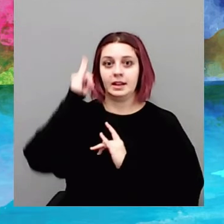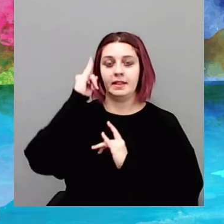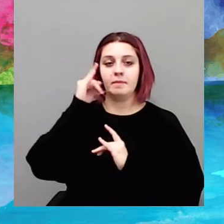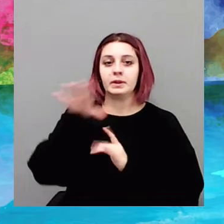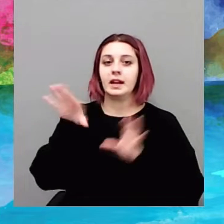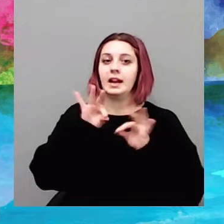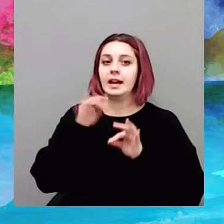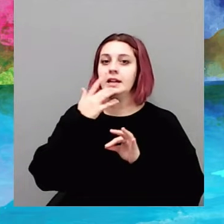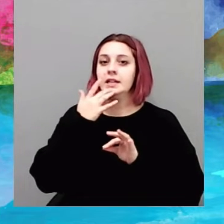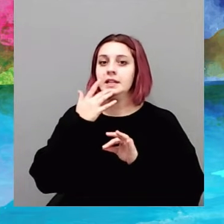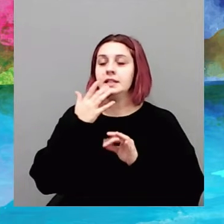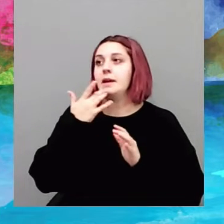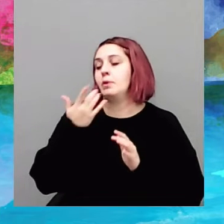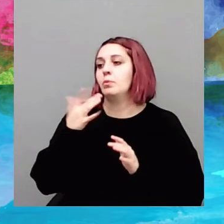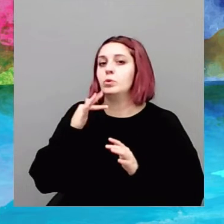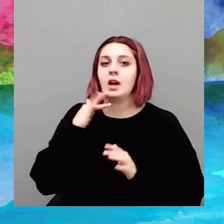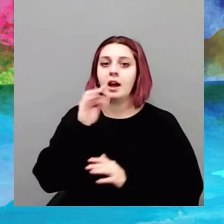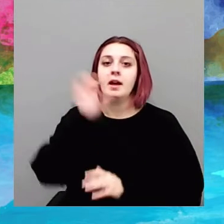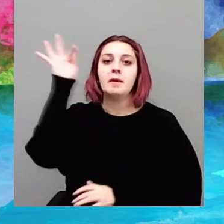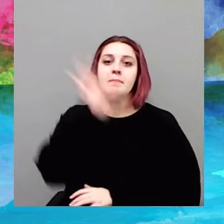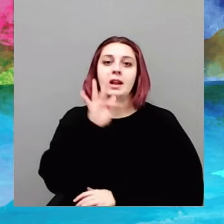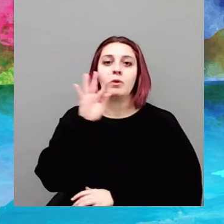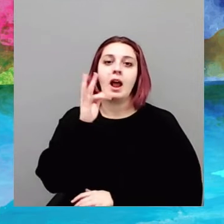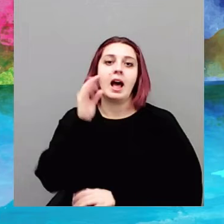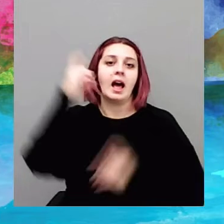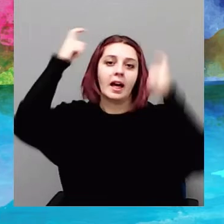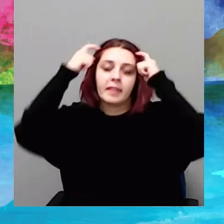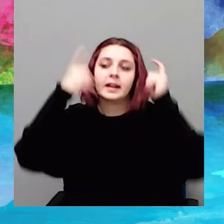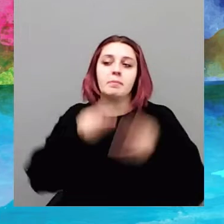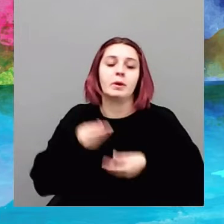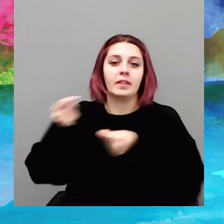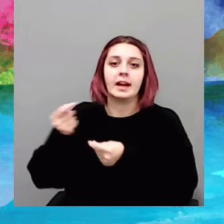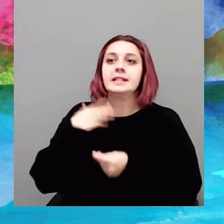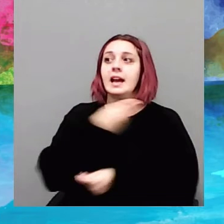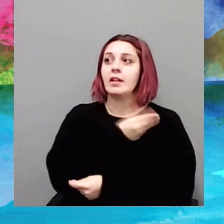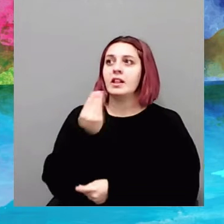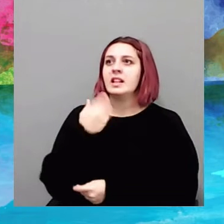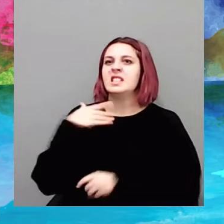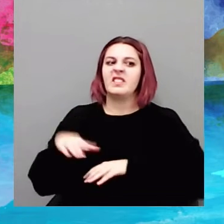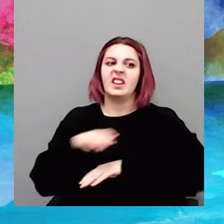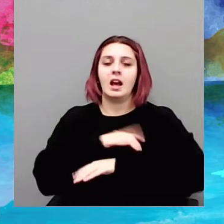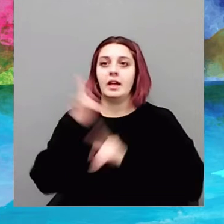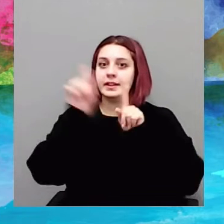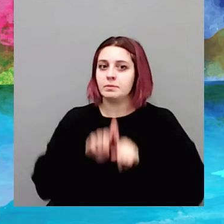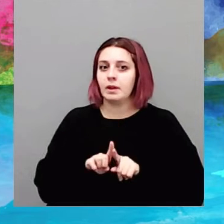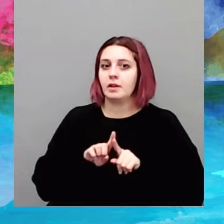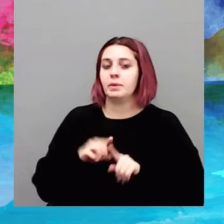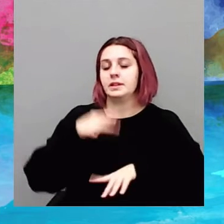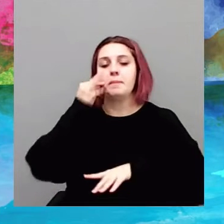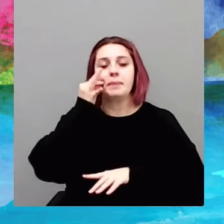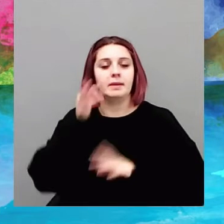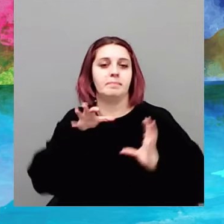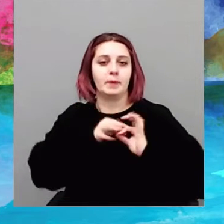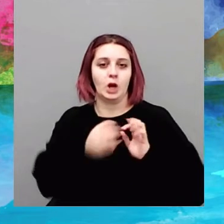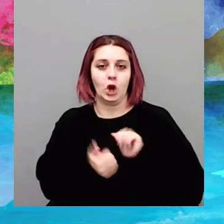So when one of these children, when they grow and they need a bigger size, they need a